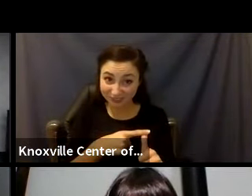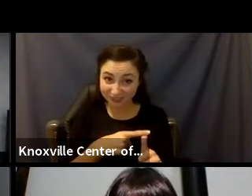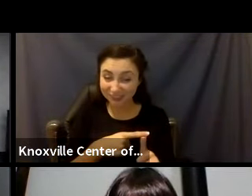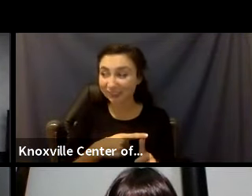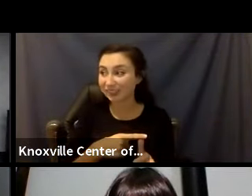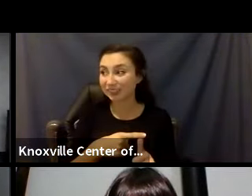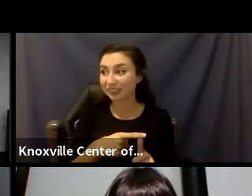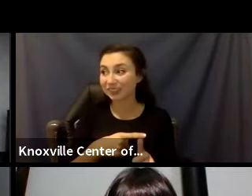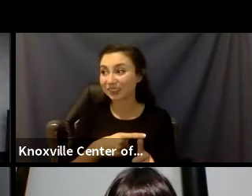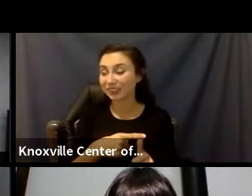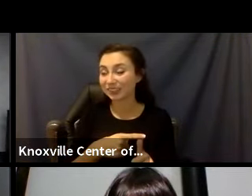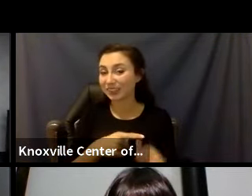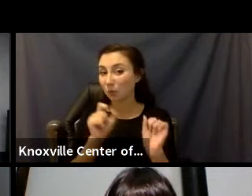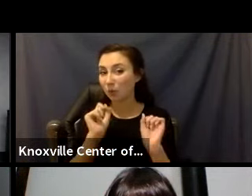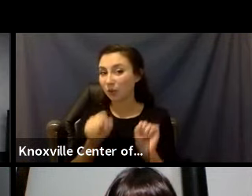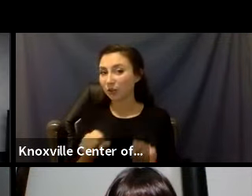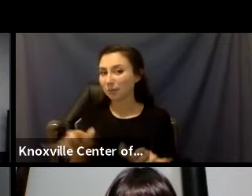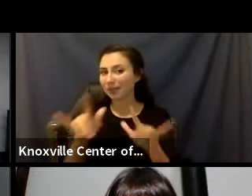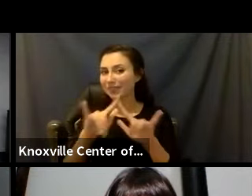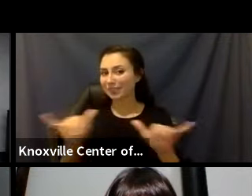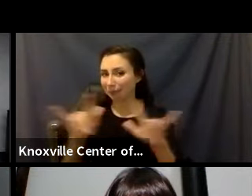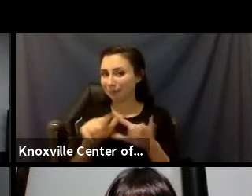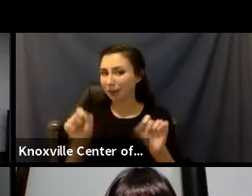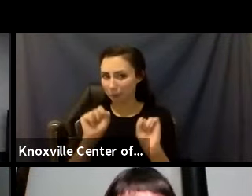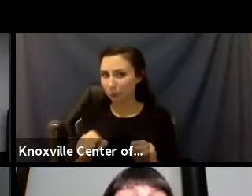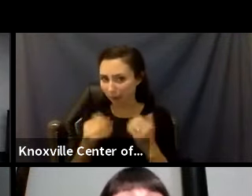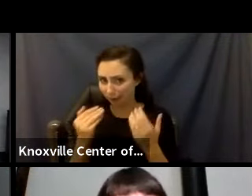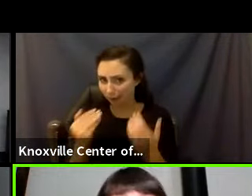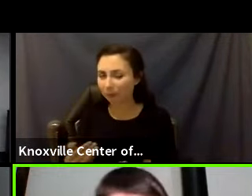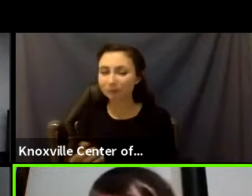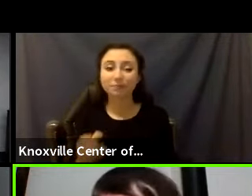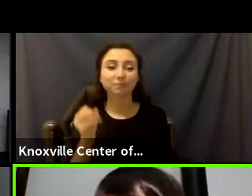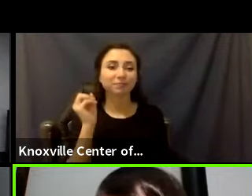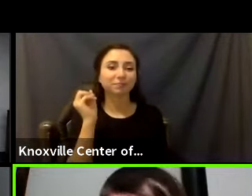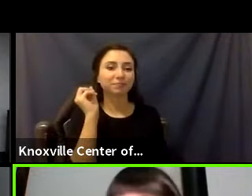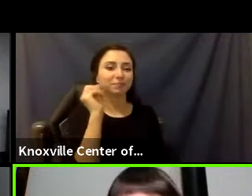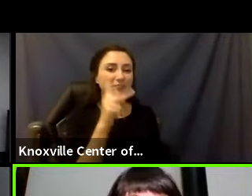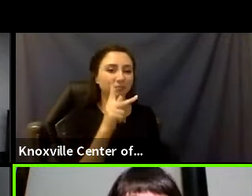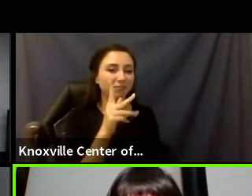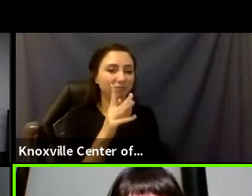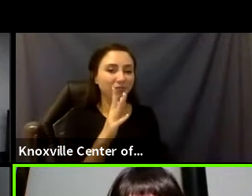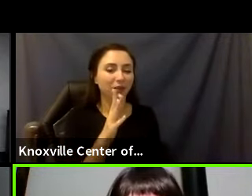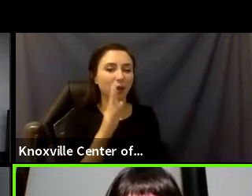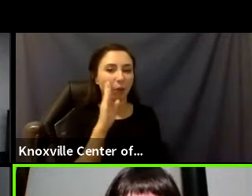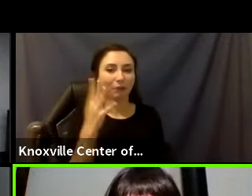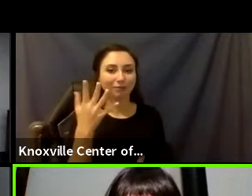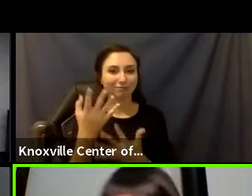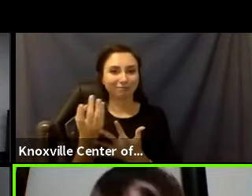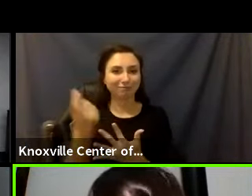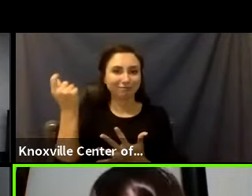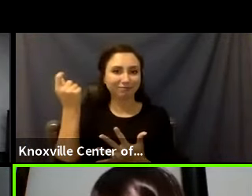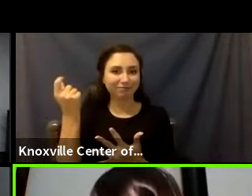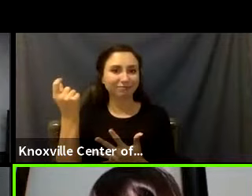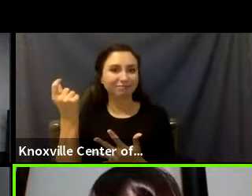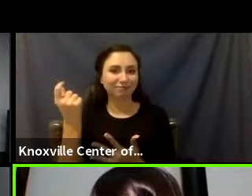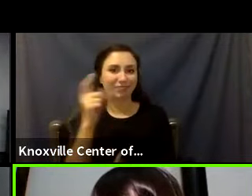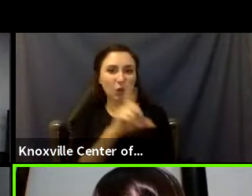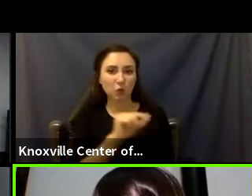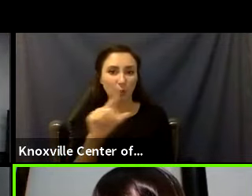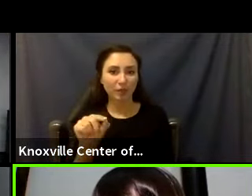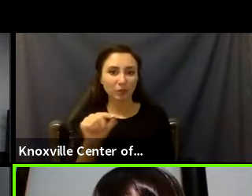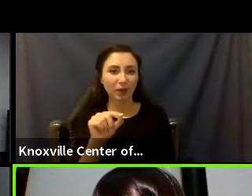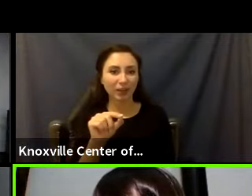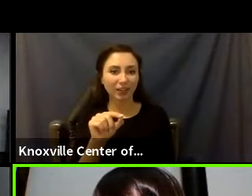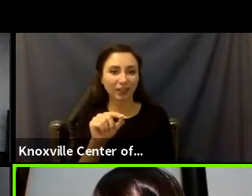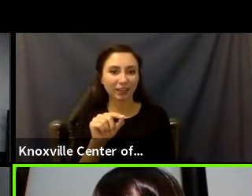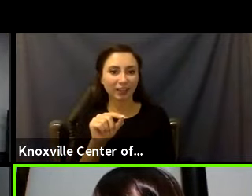Well, they could be all done at the same time. Okay, so basically we would rescind 2020-7